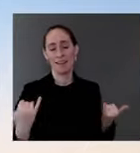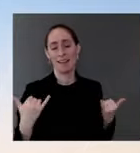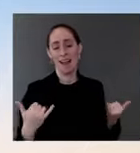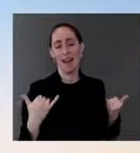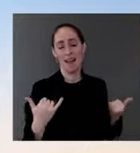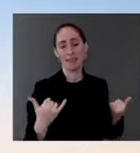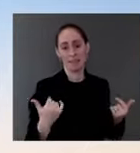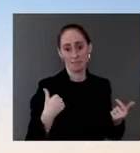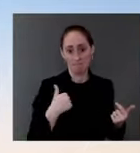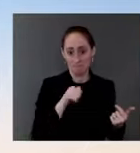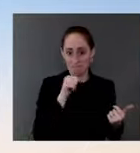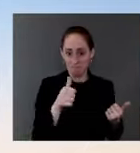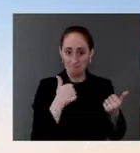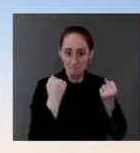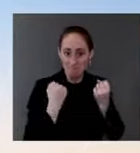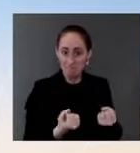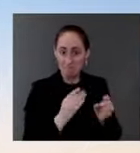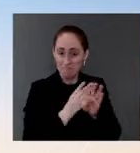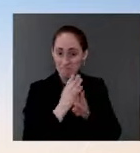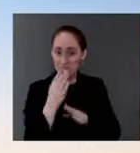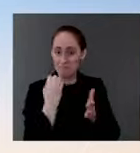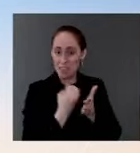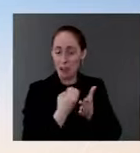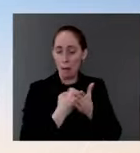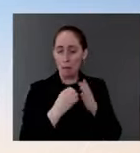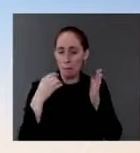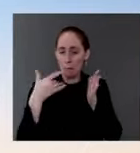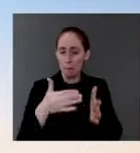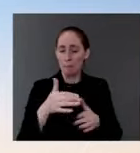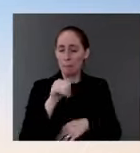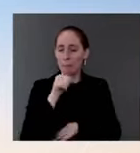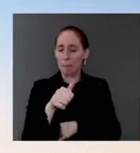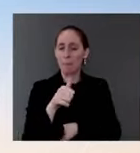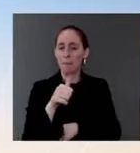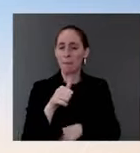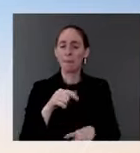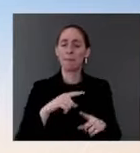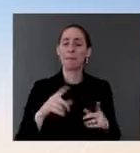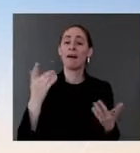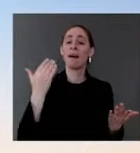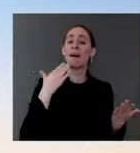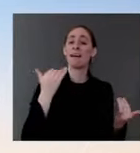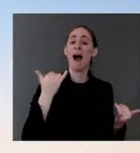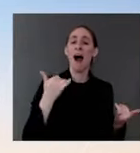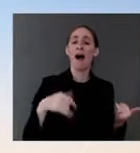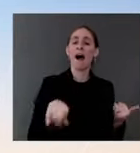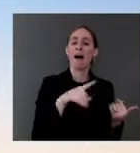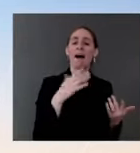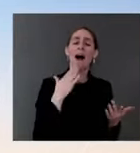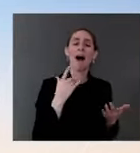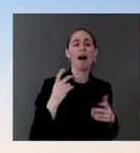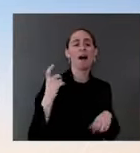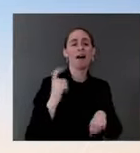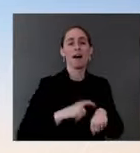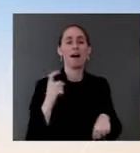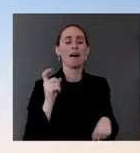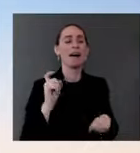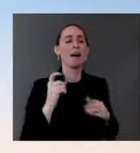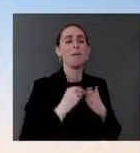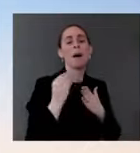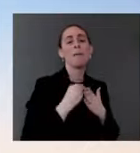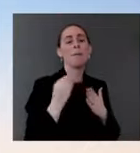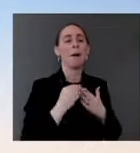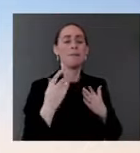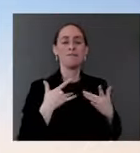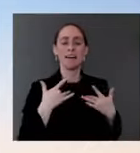are engaging in retail therapy or what have you this time of year. In terms of whether it will come down and be, I